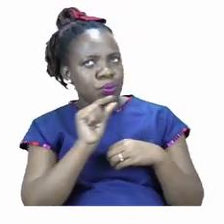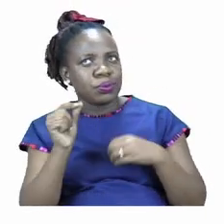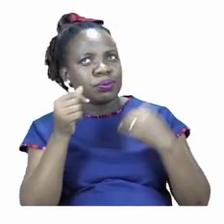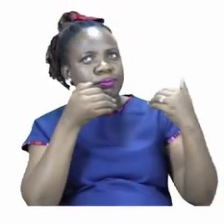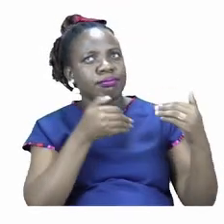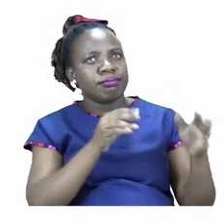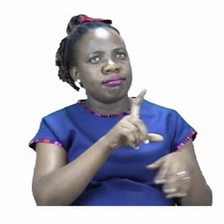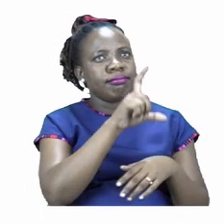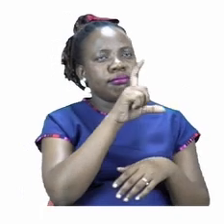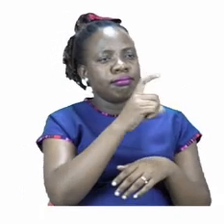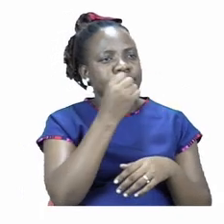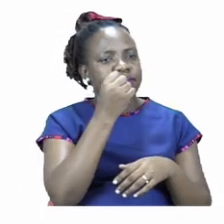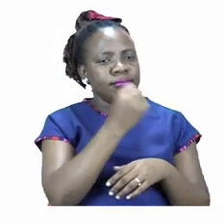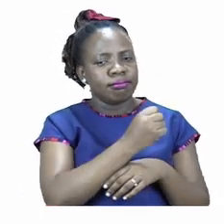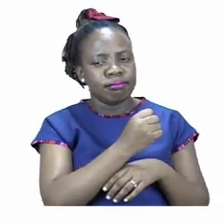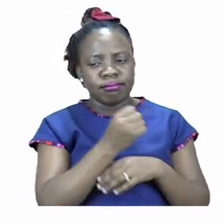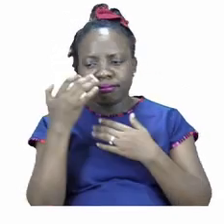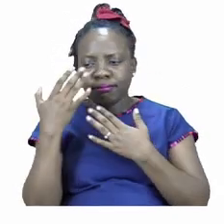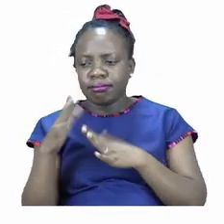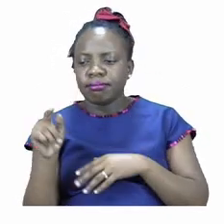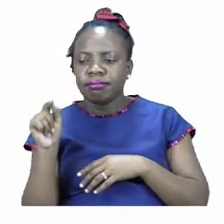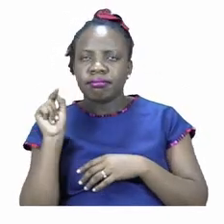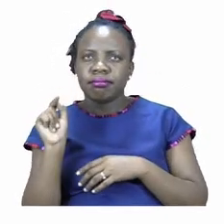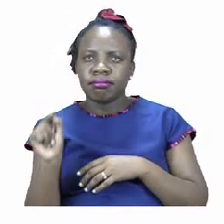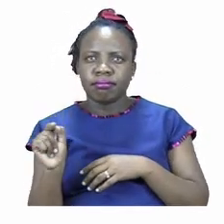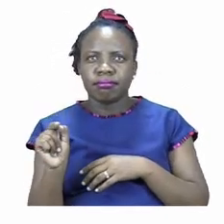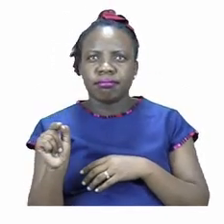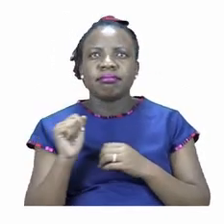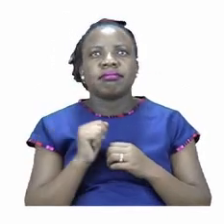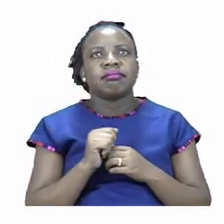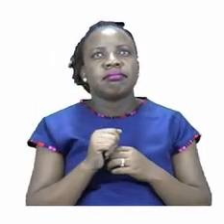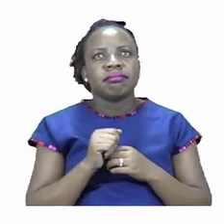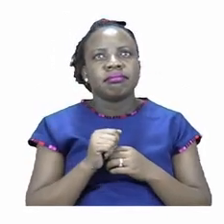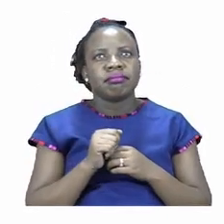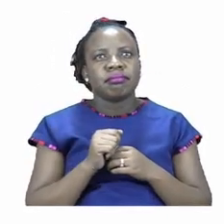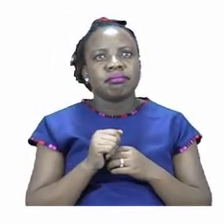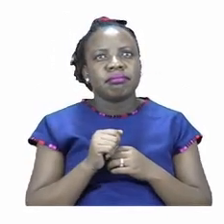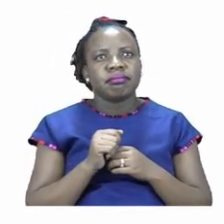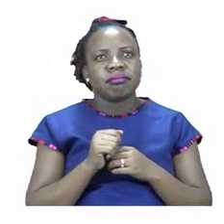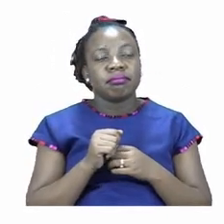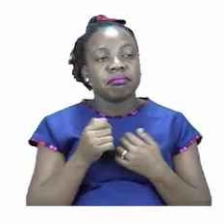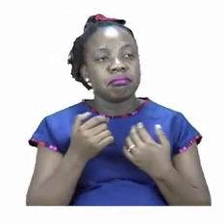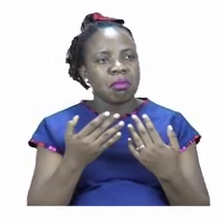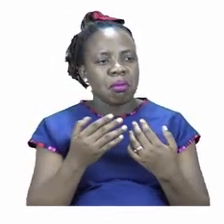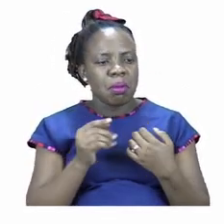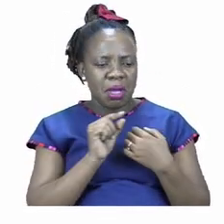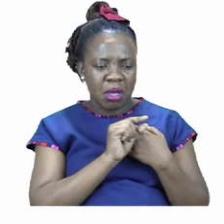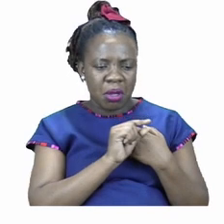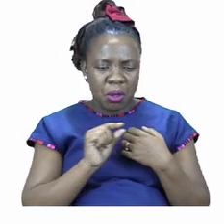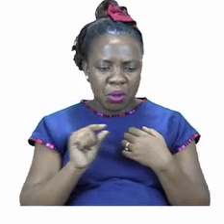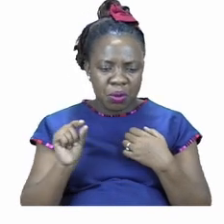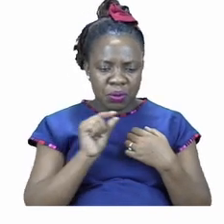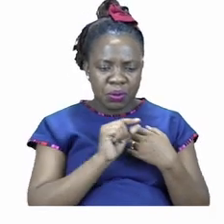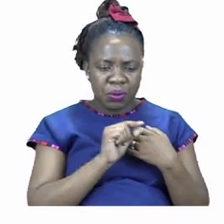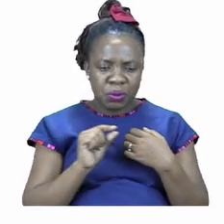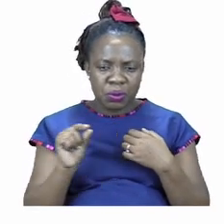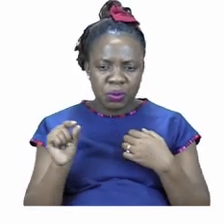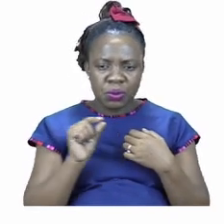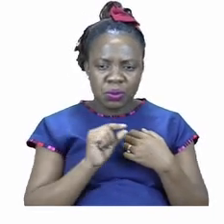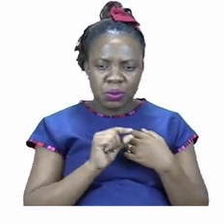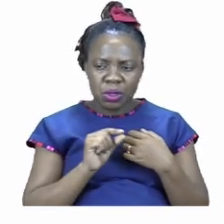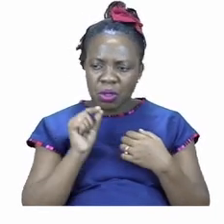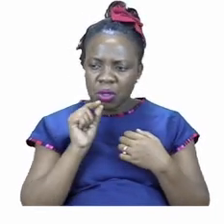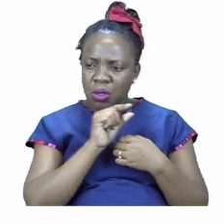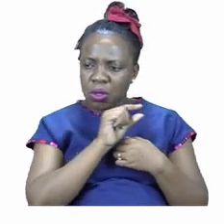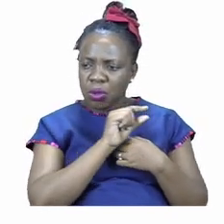a full stop at the end. And then if you don't have space for the word at the end of the line,